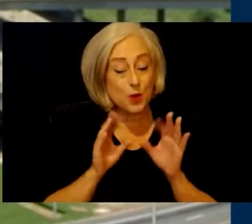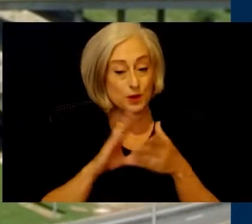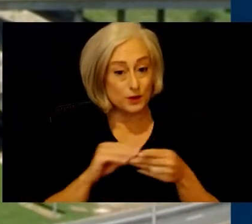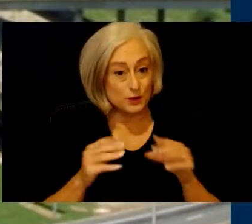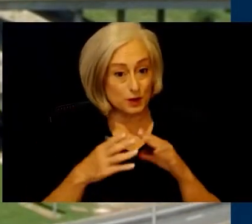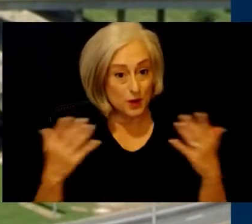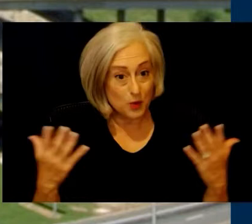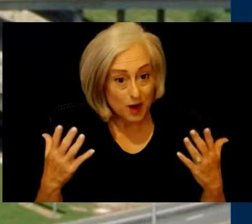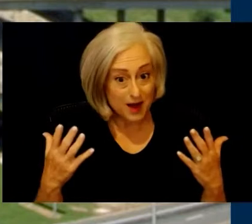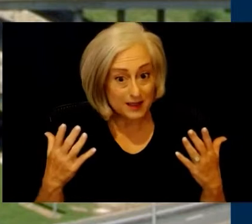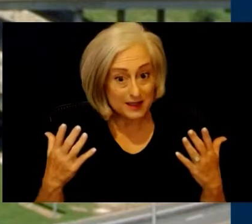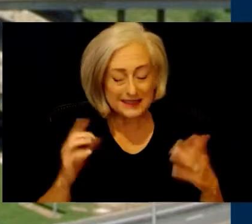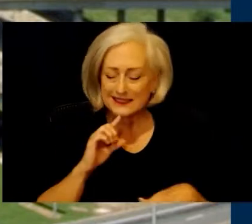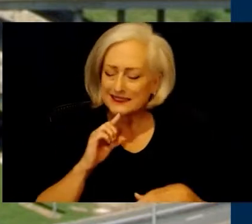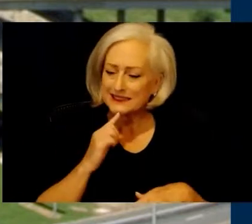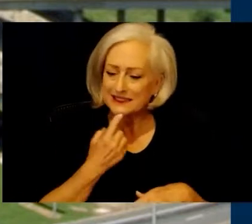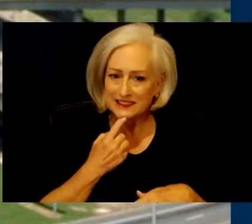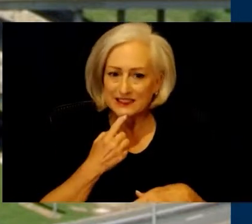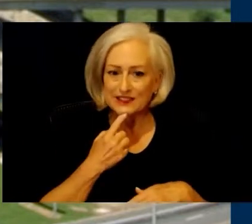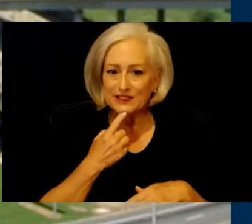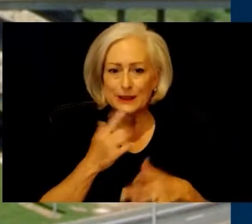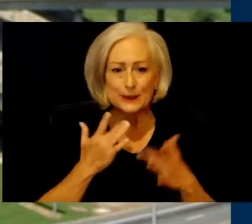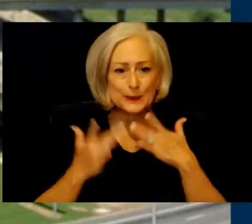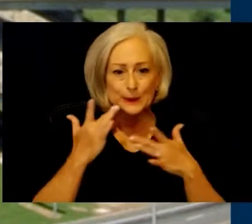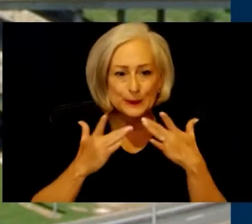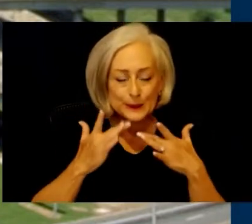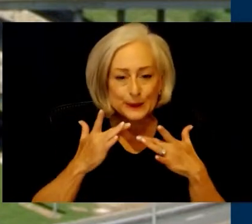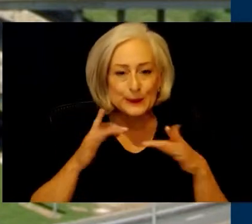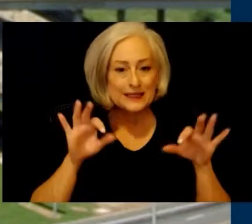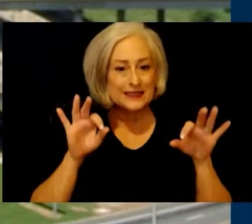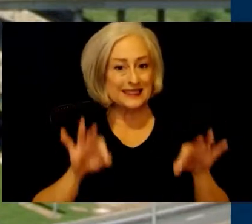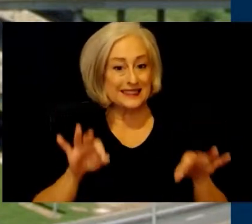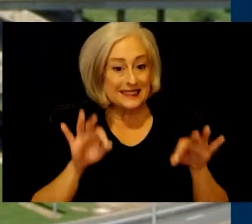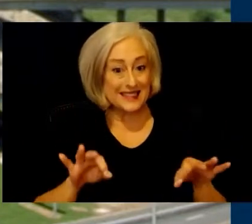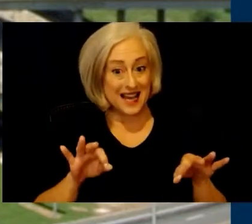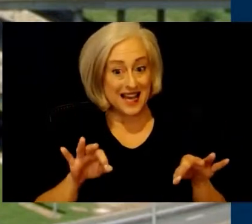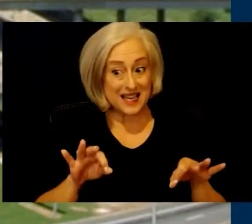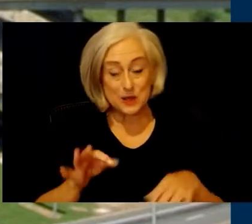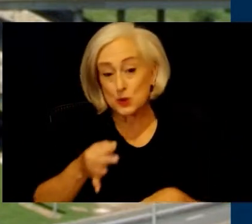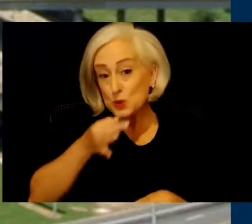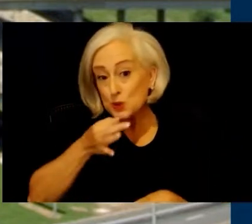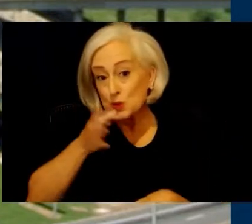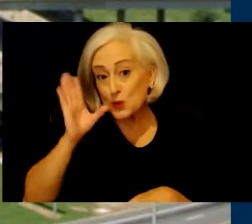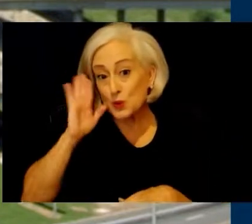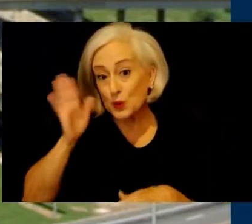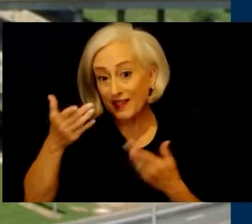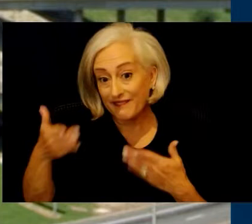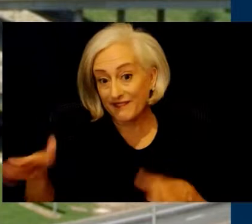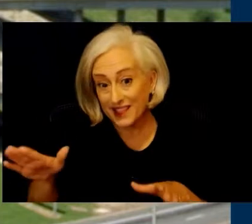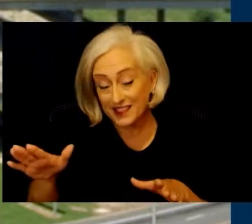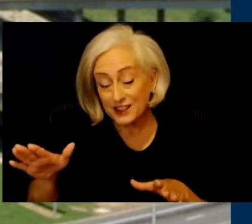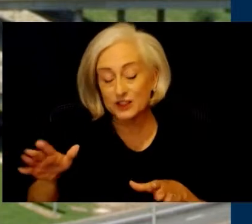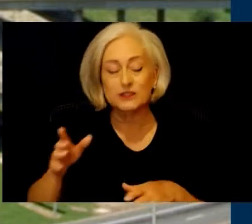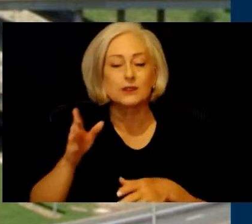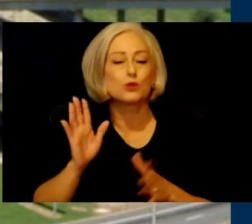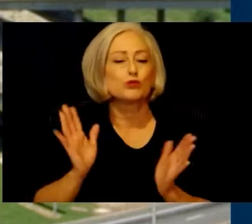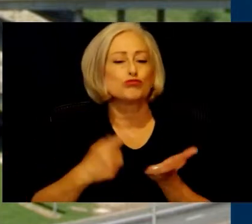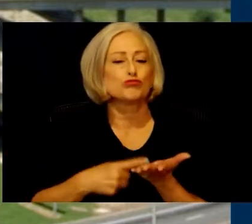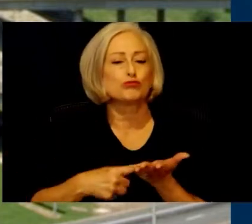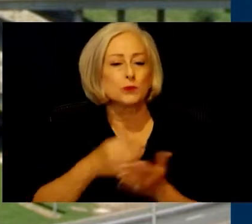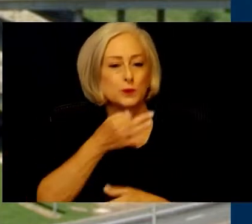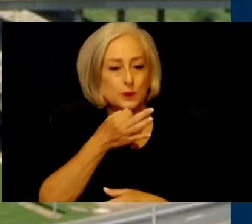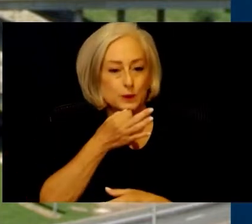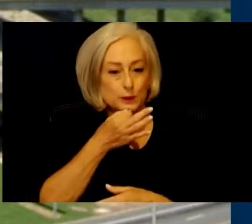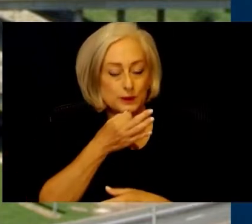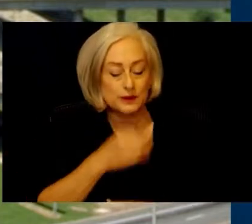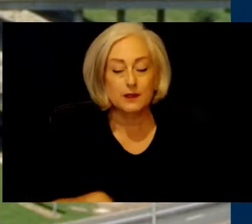that will soon be over, and we'll tell you about that in a minute. Plus, monkeypox, COVID-19, and bird flu. Three big viruses topping